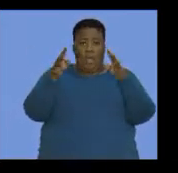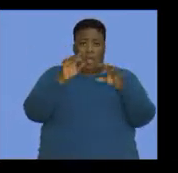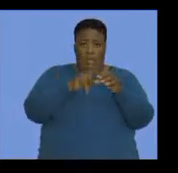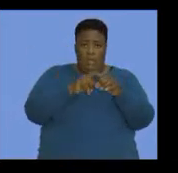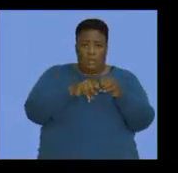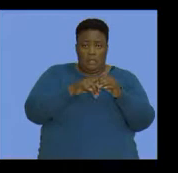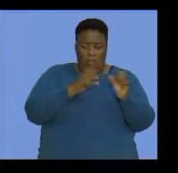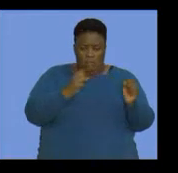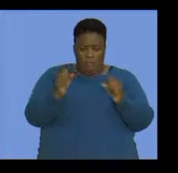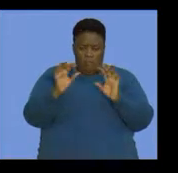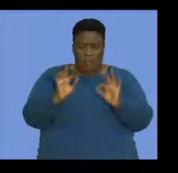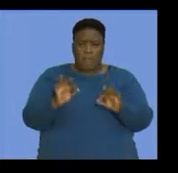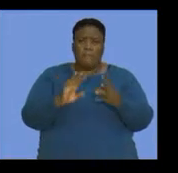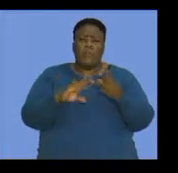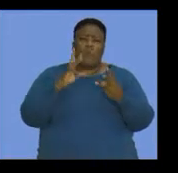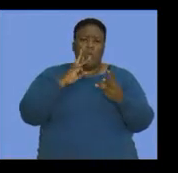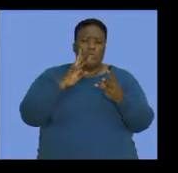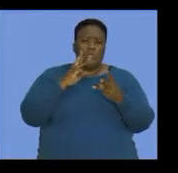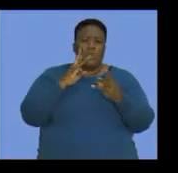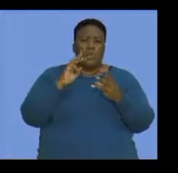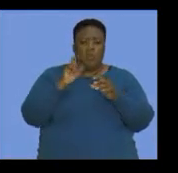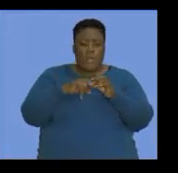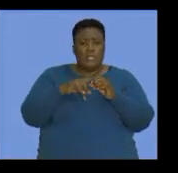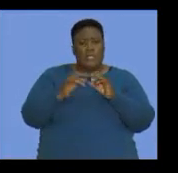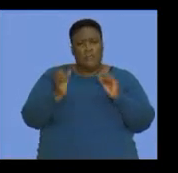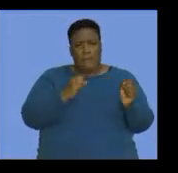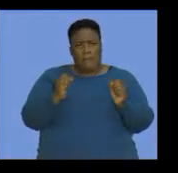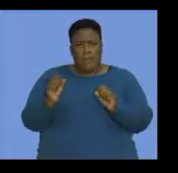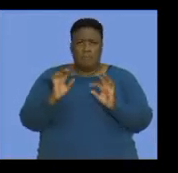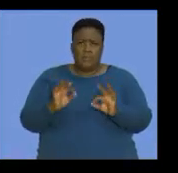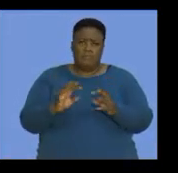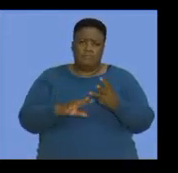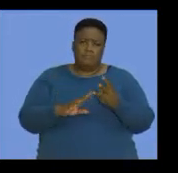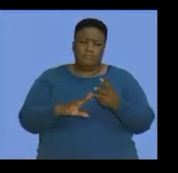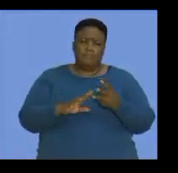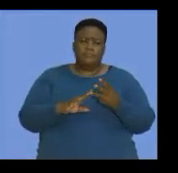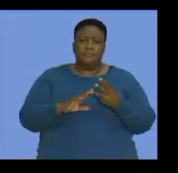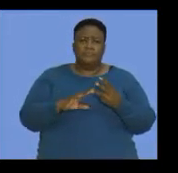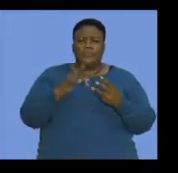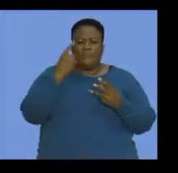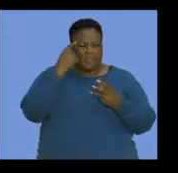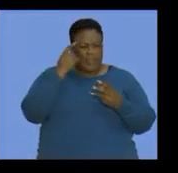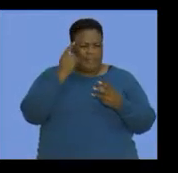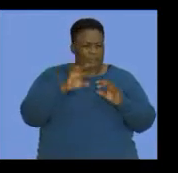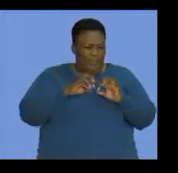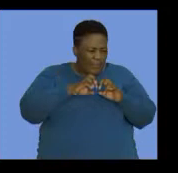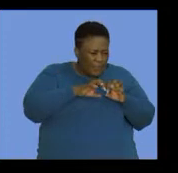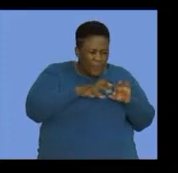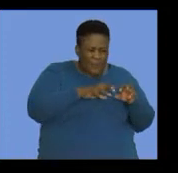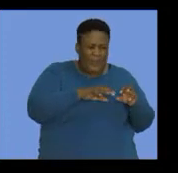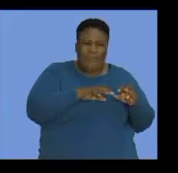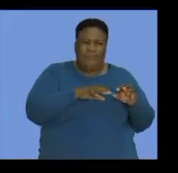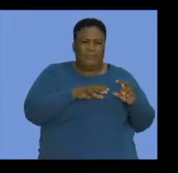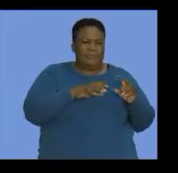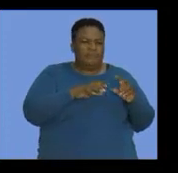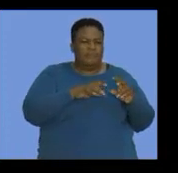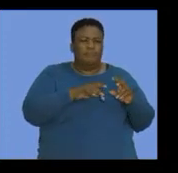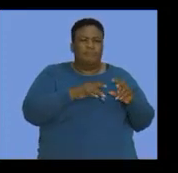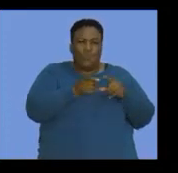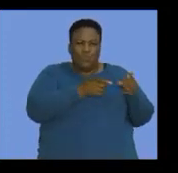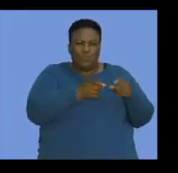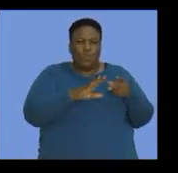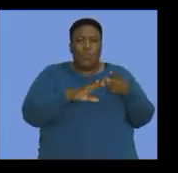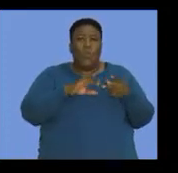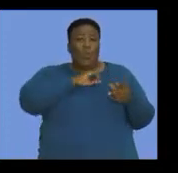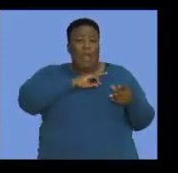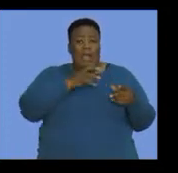quality that is maintained. We have water quality that is maintained. Pest control. So if we think about why we have snakes